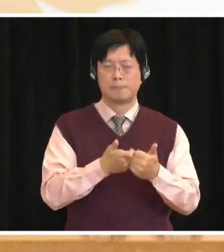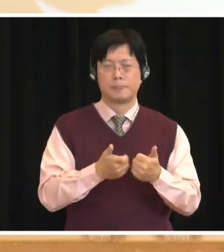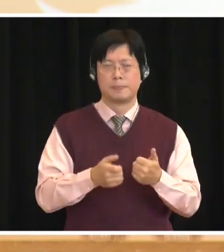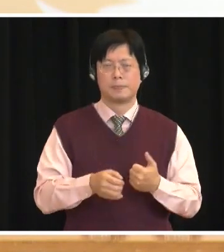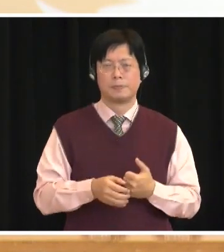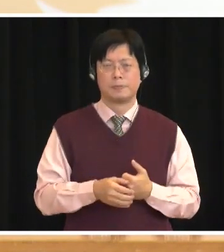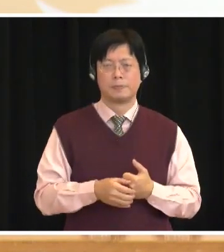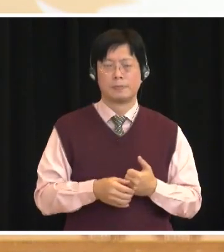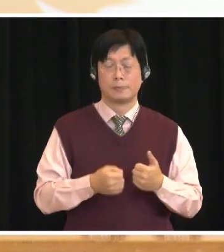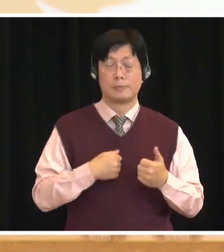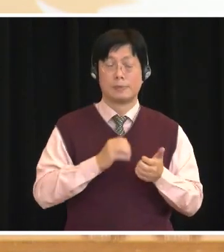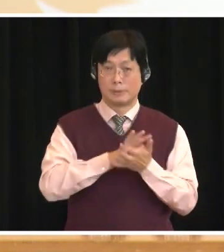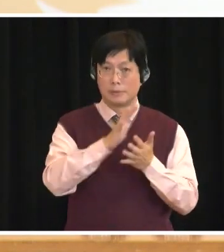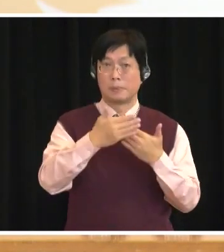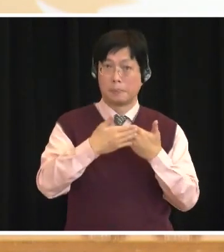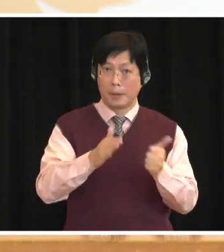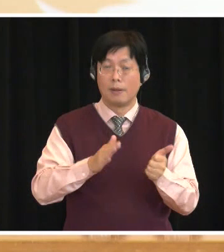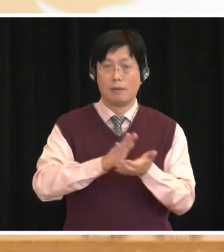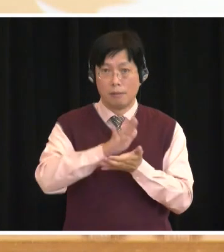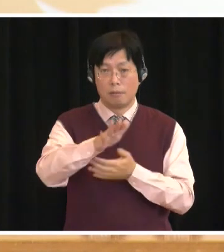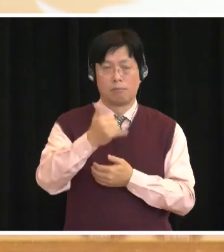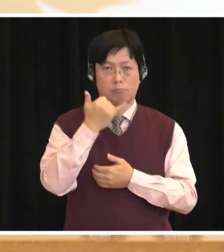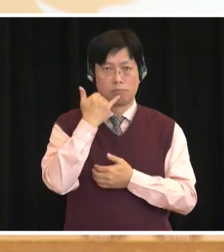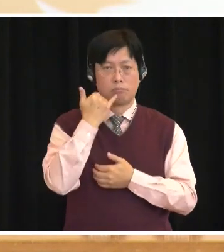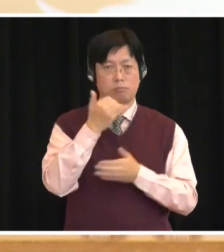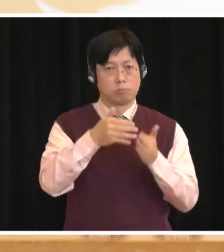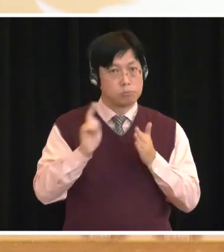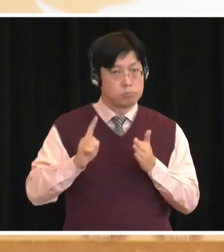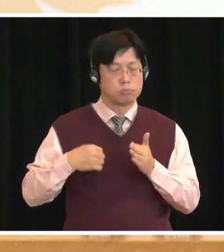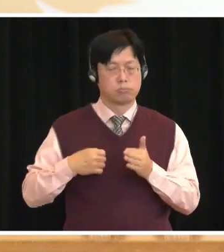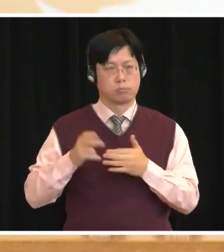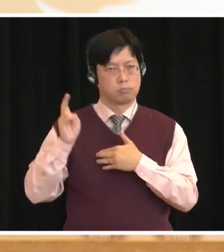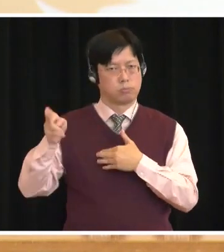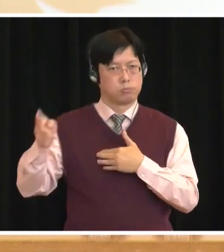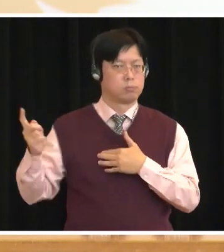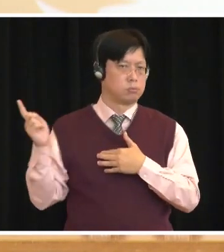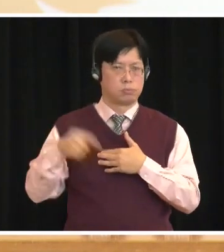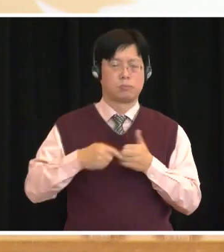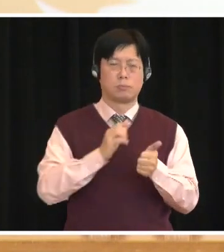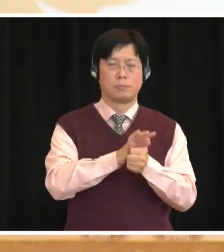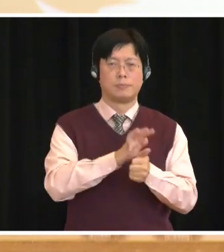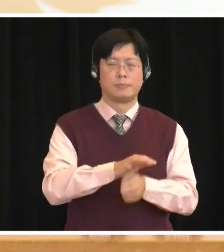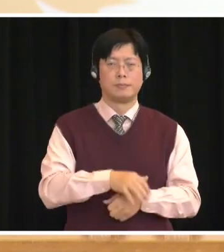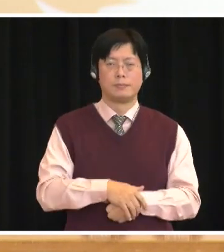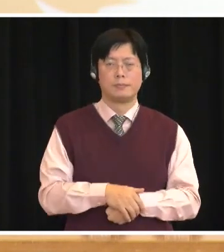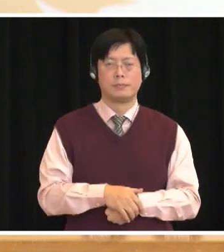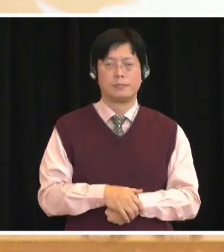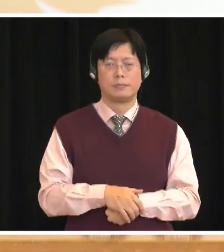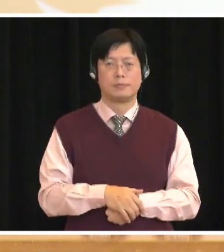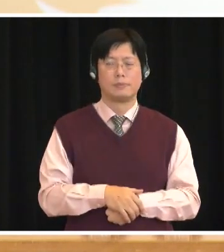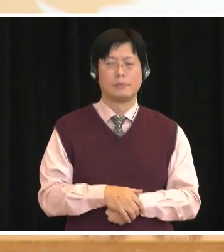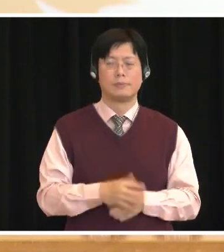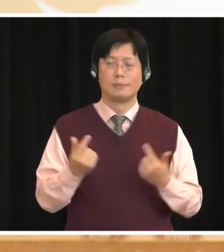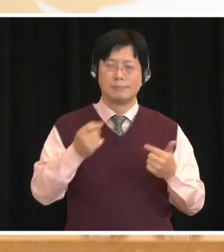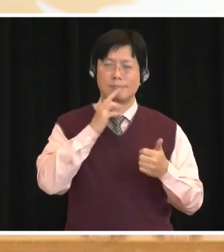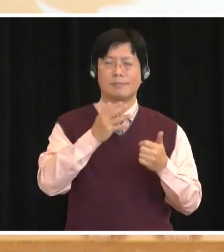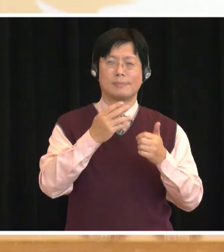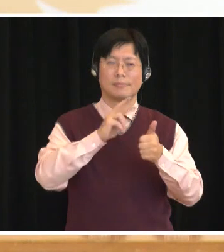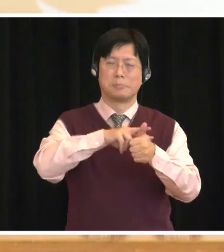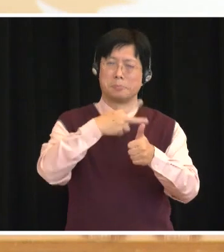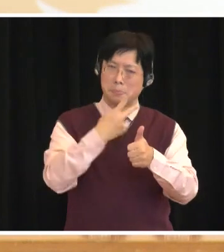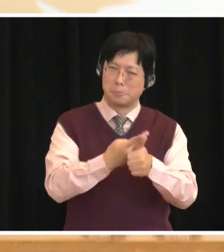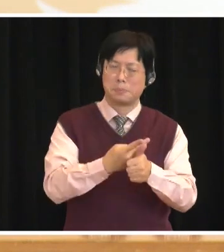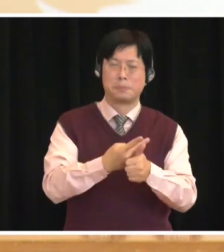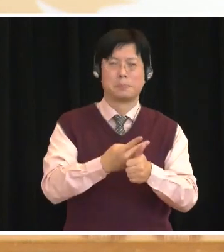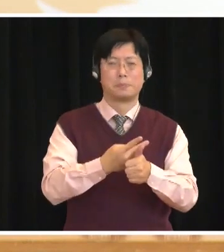the child who is now out of the reformative school or the detention house or a prison.